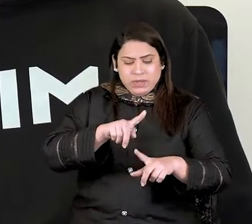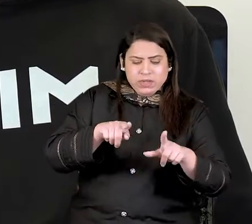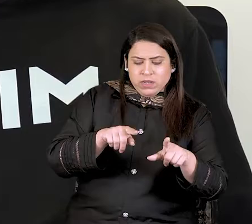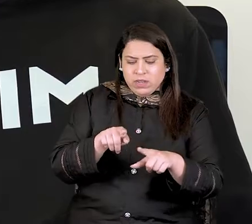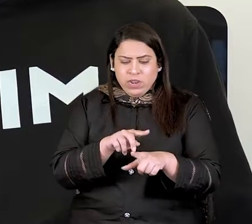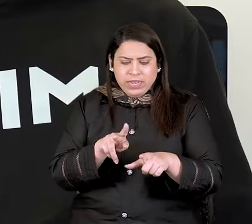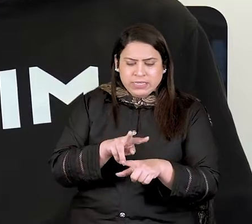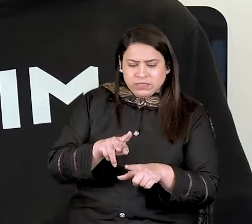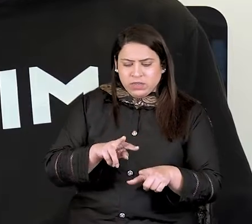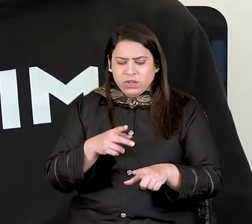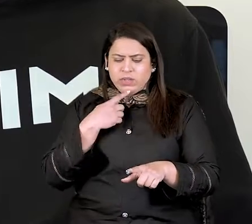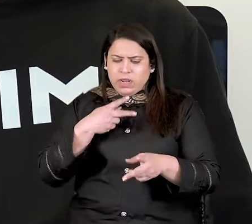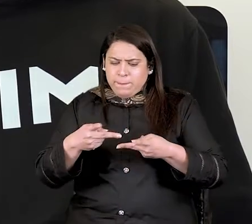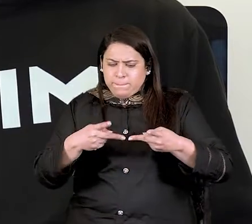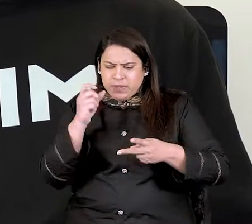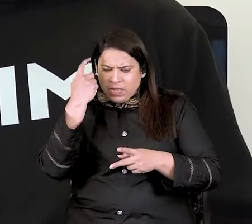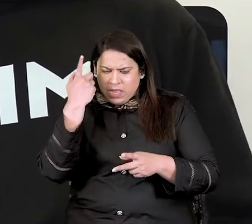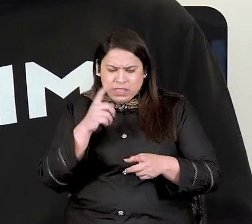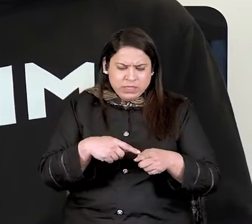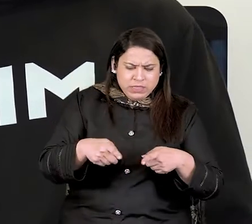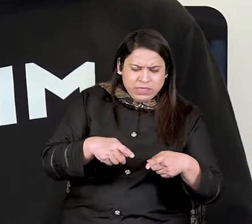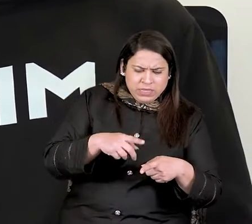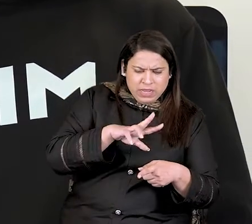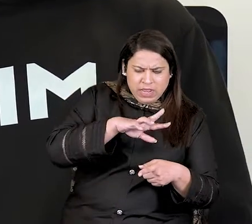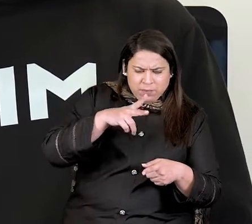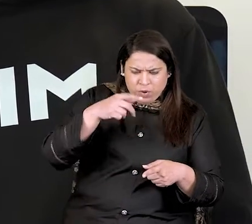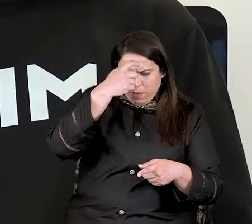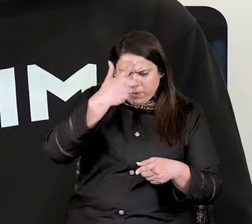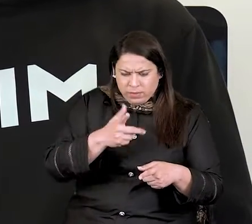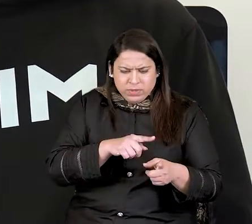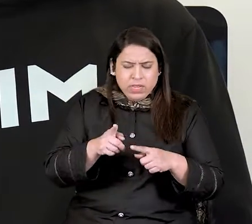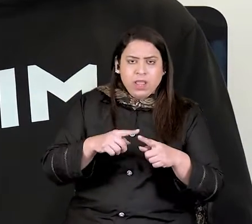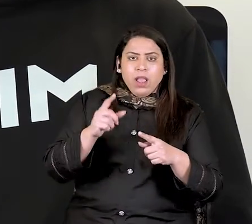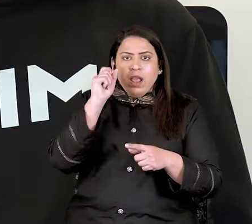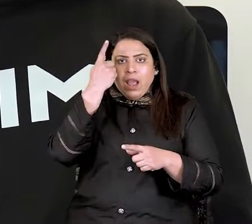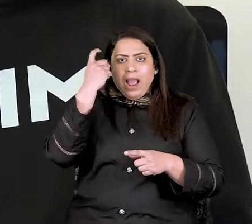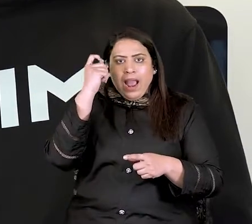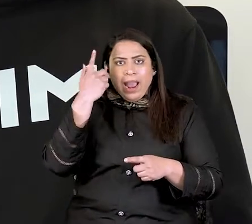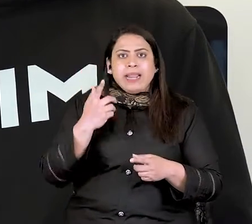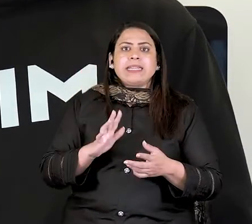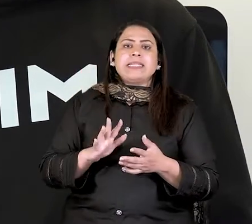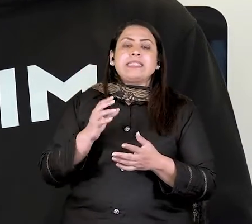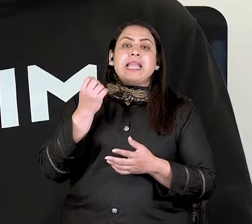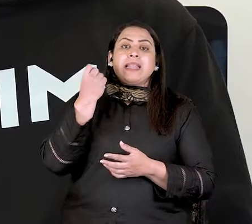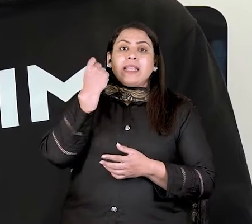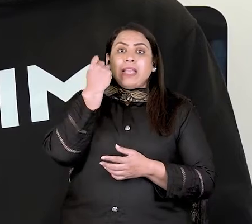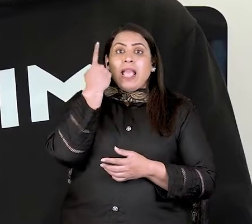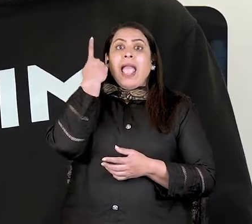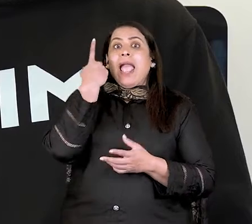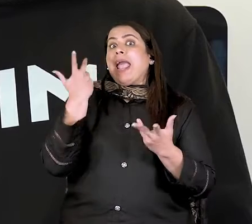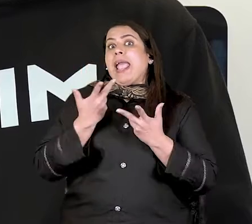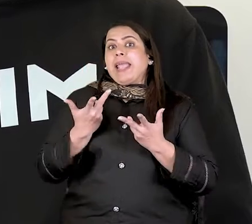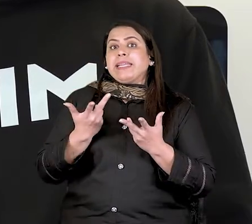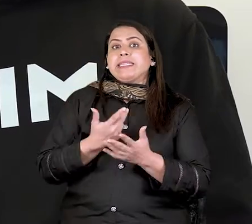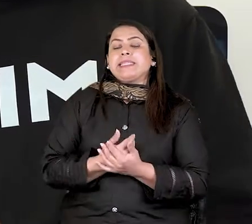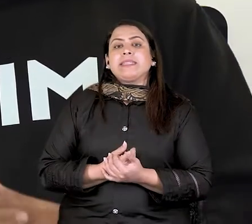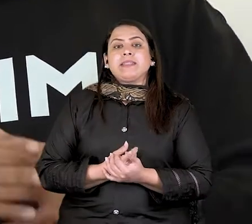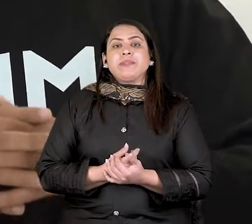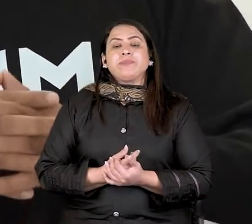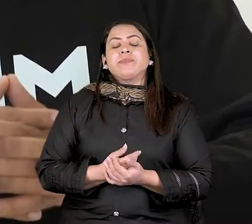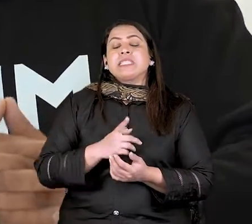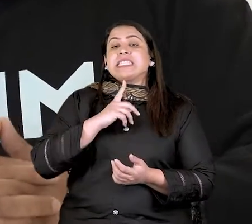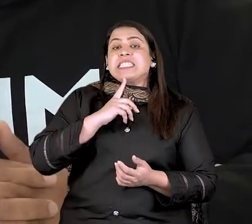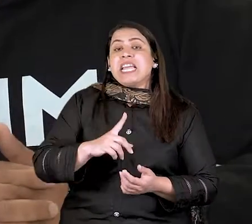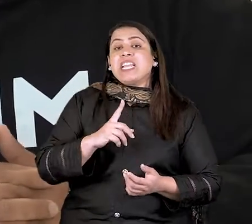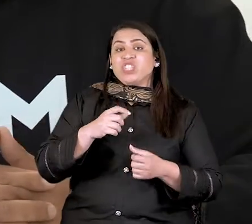swear to God. And we would go straight back to work. But what we were doing was, you know, we were making a strategy. We were understanding the business. We were understanding the local